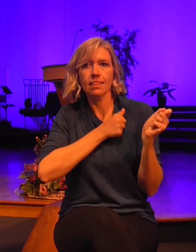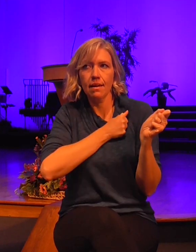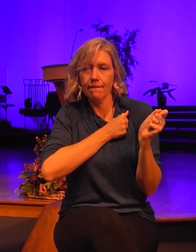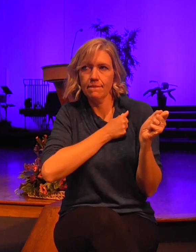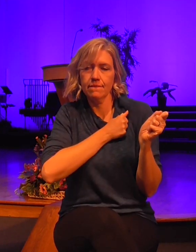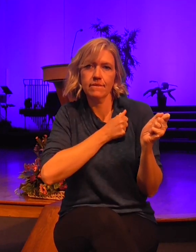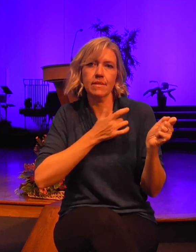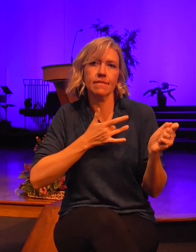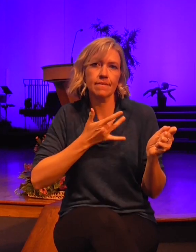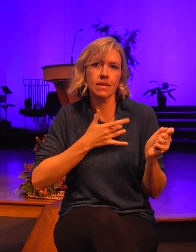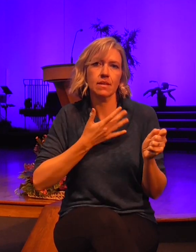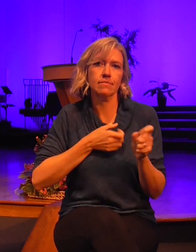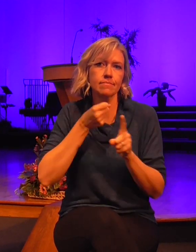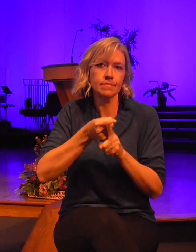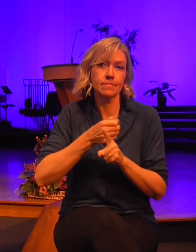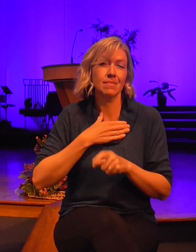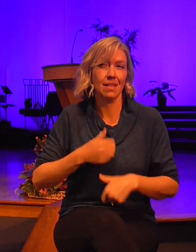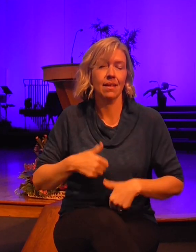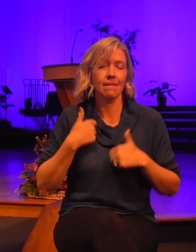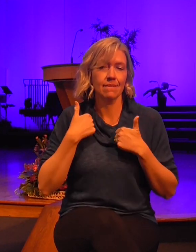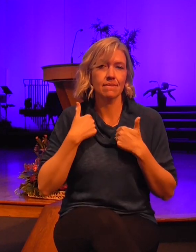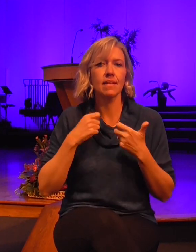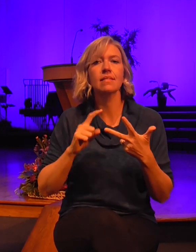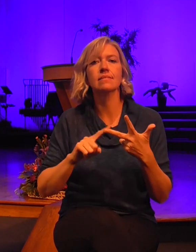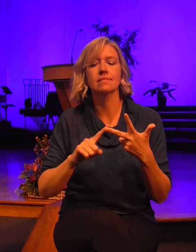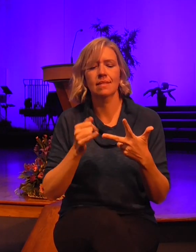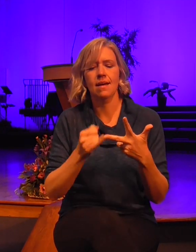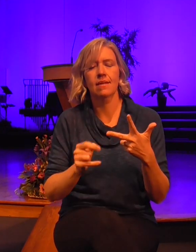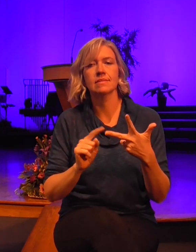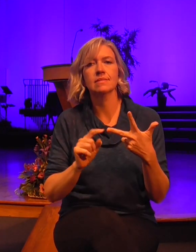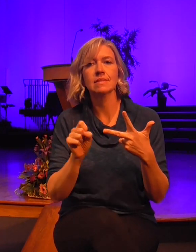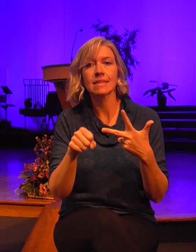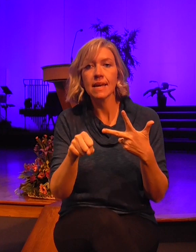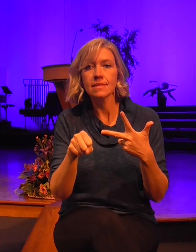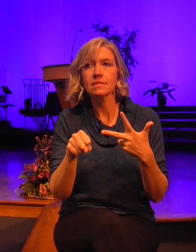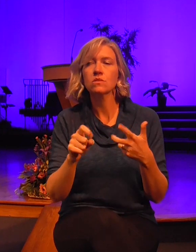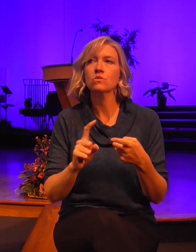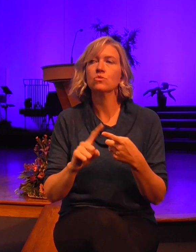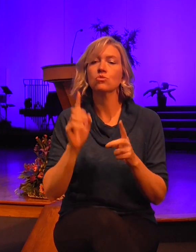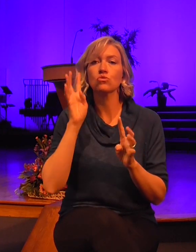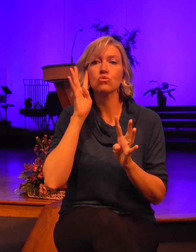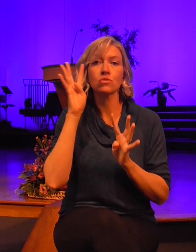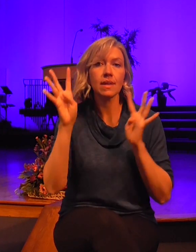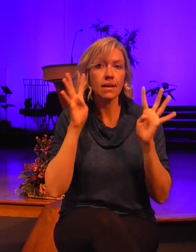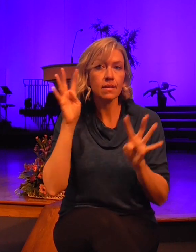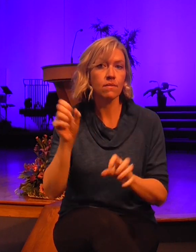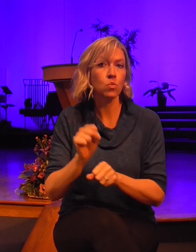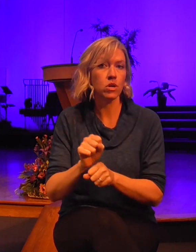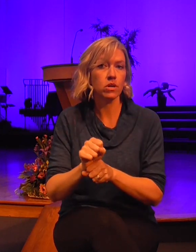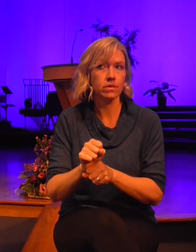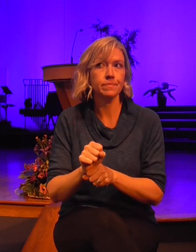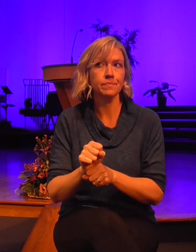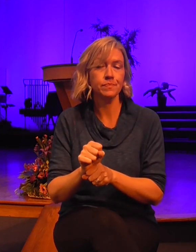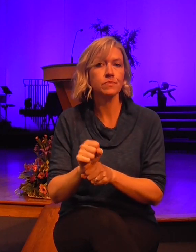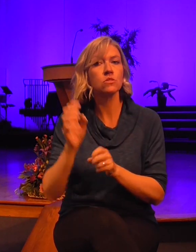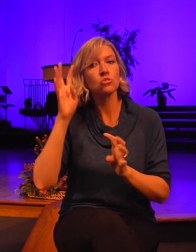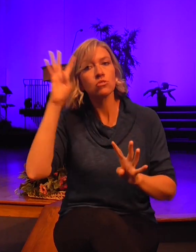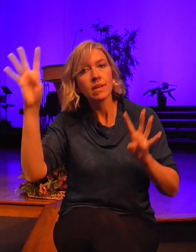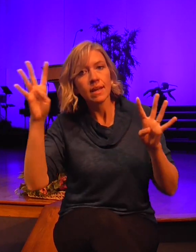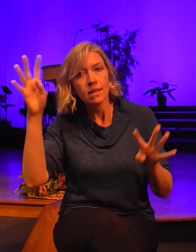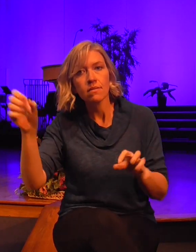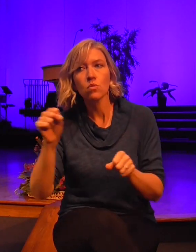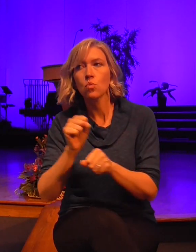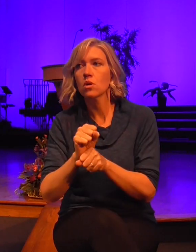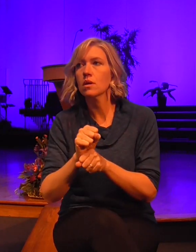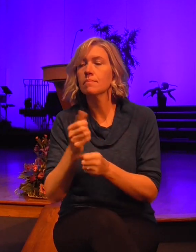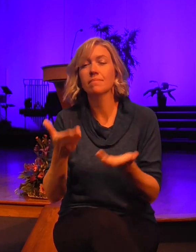it in my life. Lastly, I want to say yes to creative work. Creative work, perhaps more